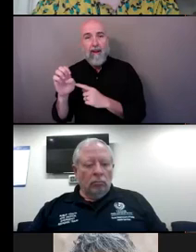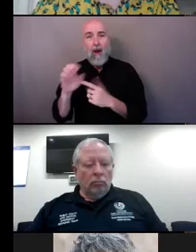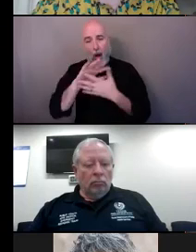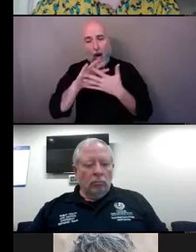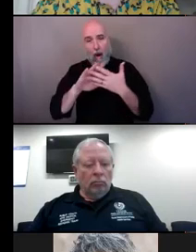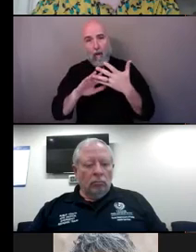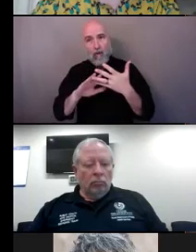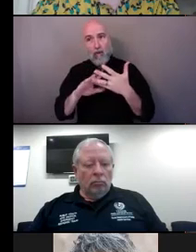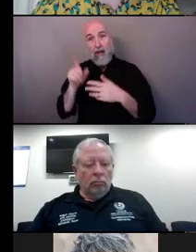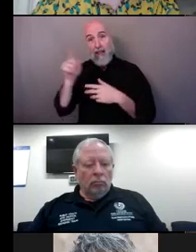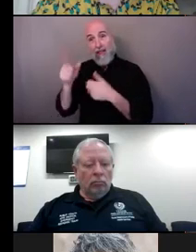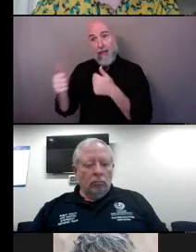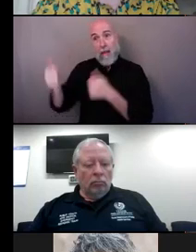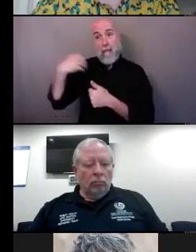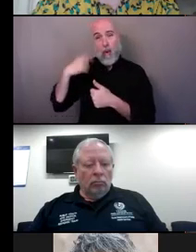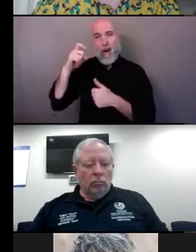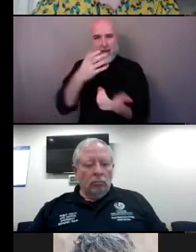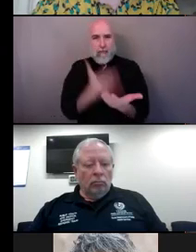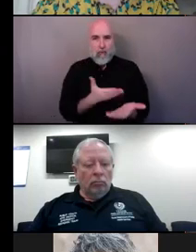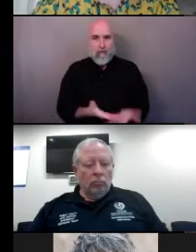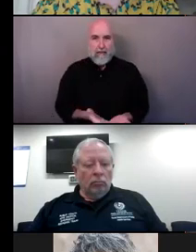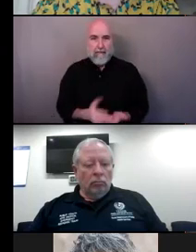of the employer to be able to prove. So